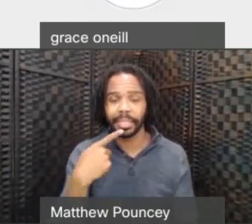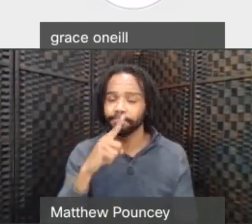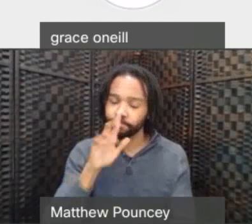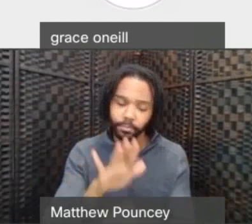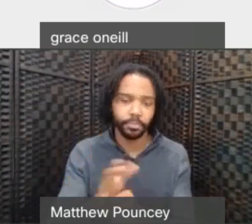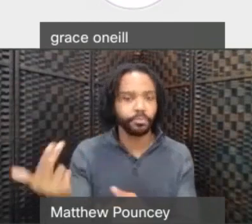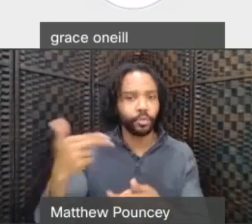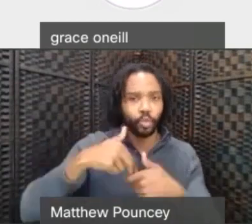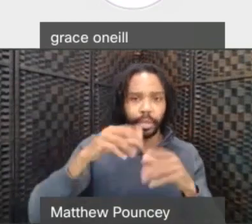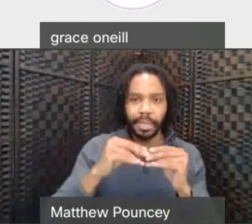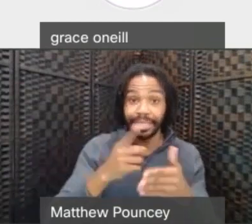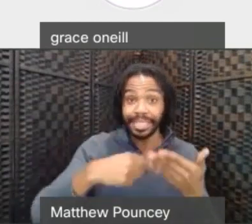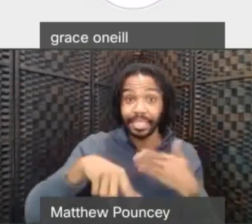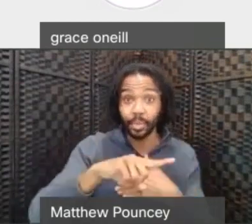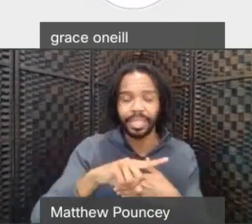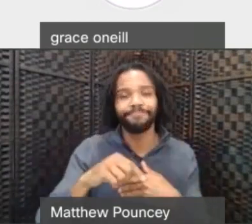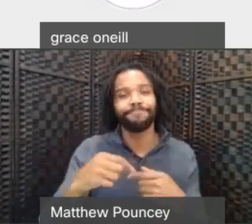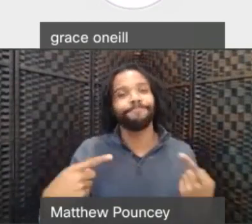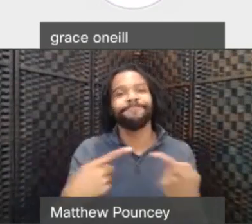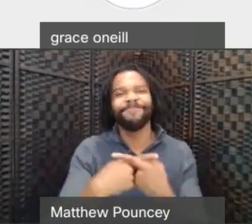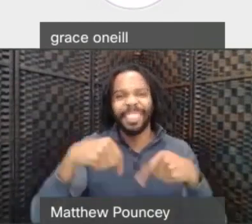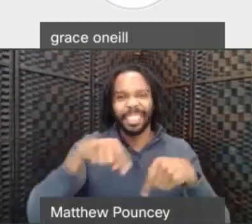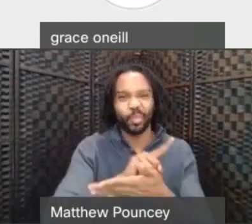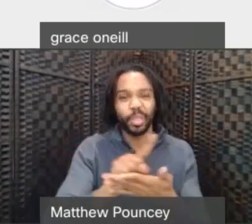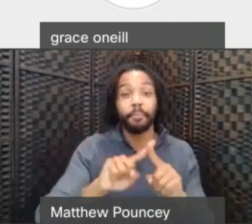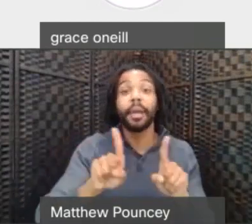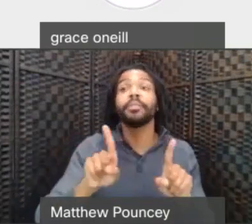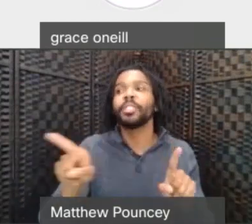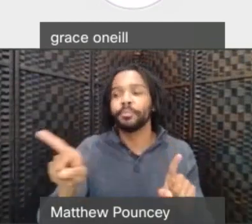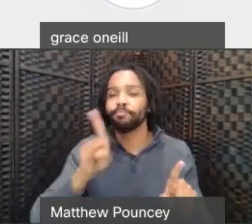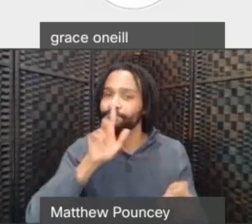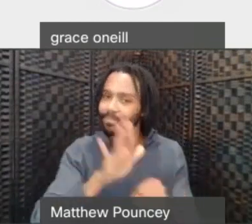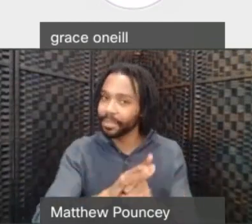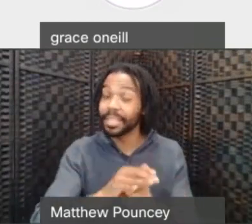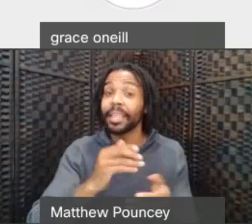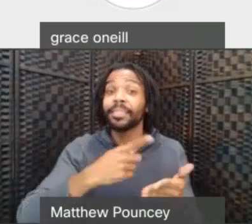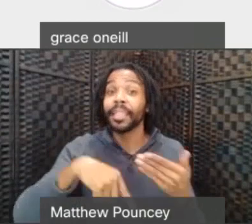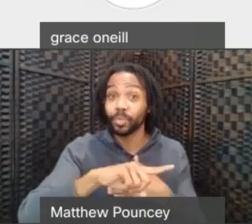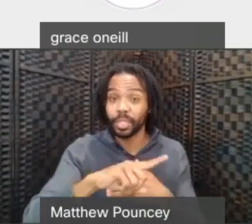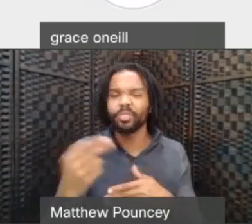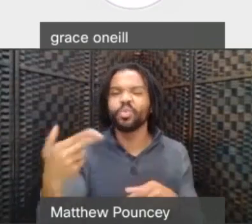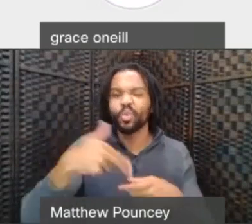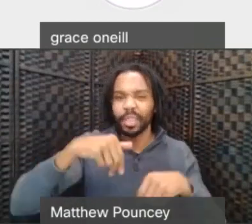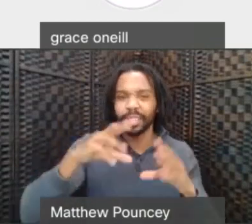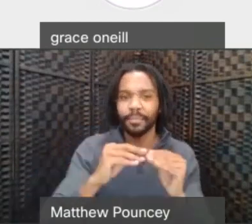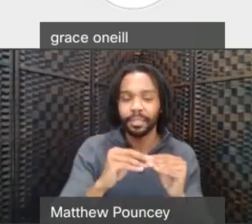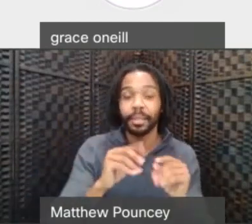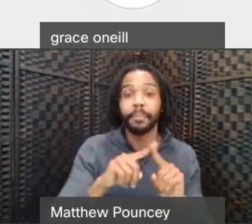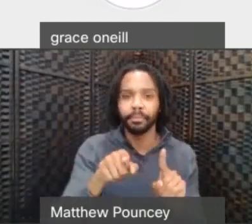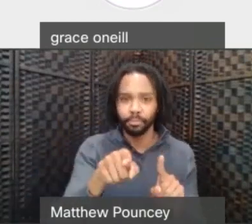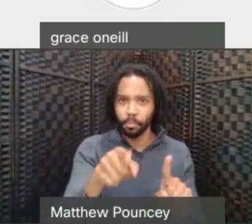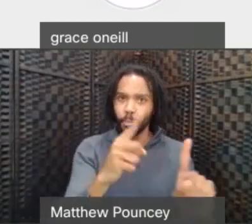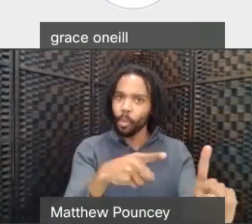had a conflict. So she assures me she'll be on next week. And to your point, Director Reese, she stated